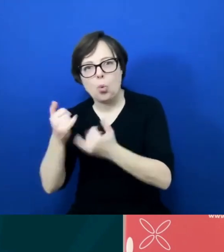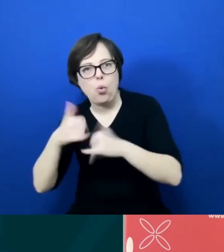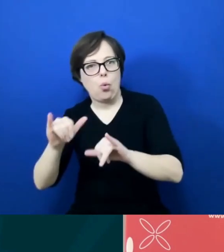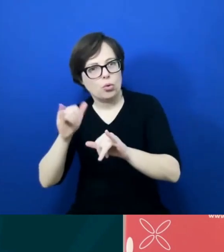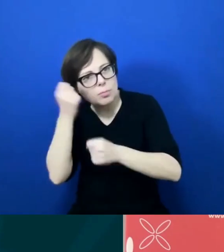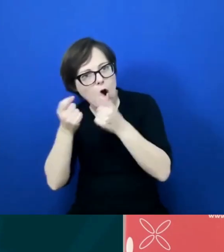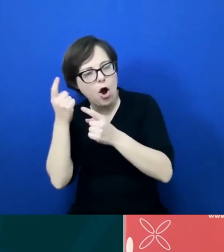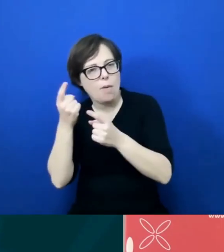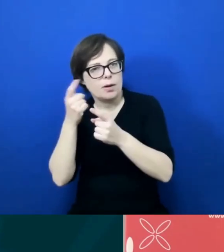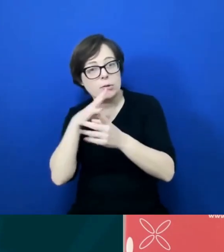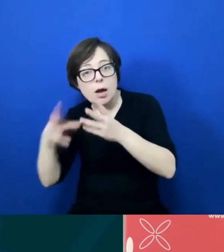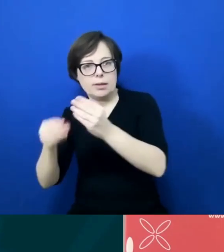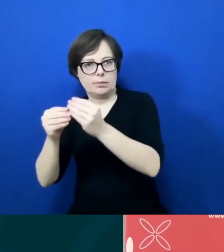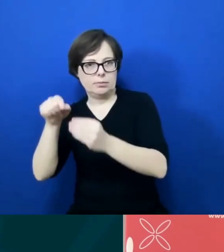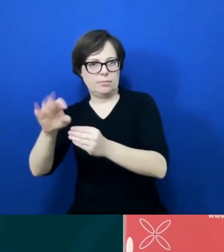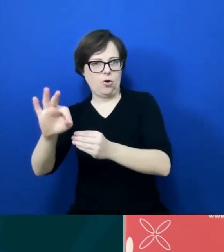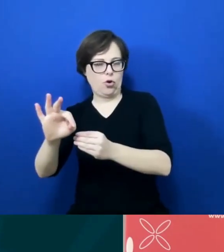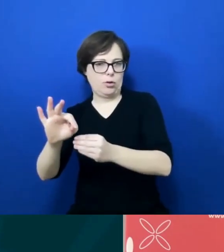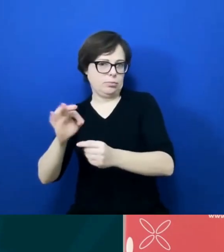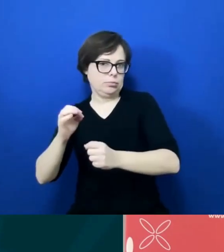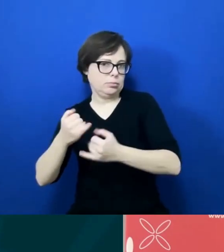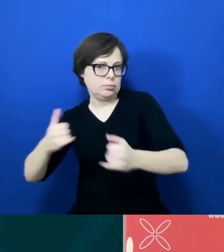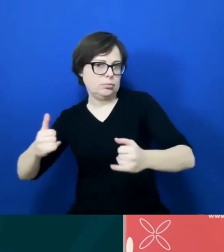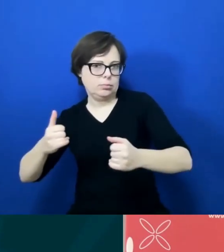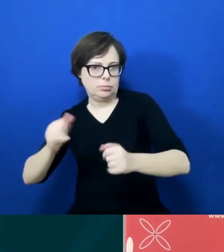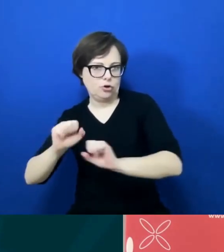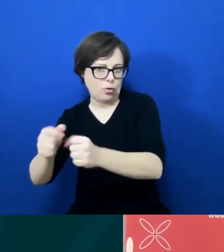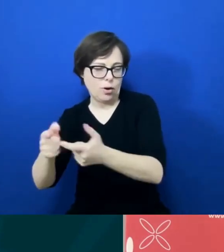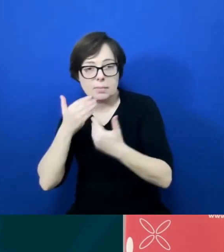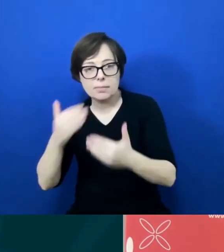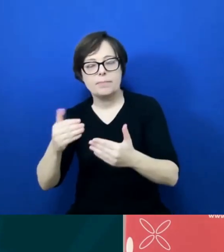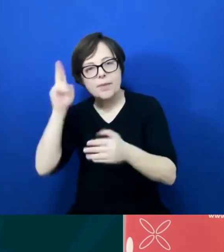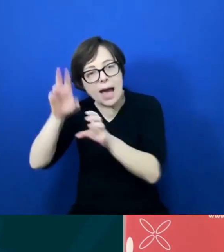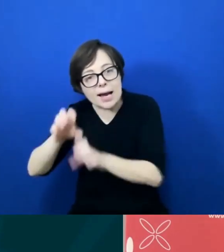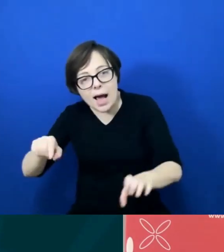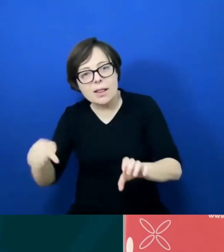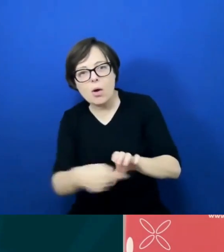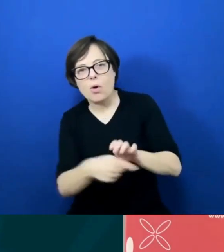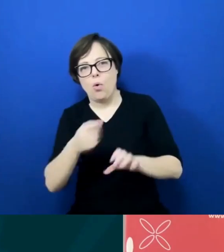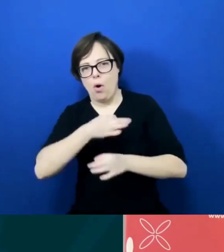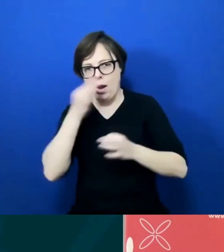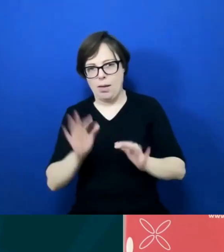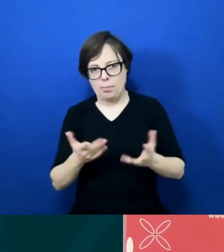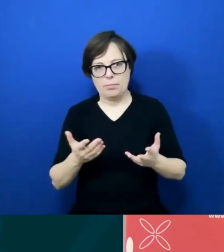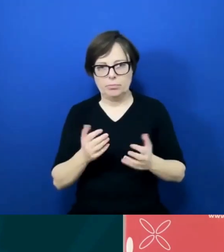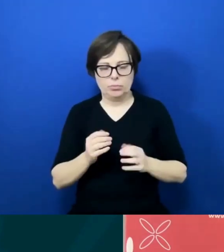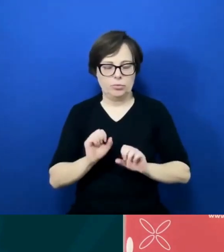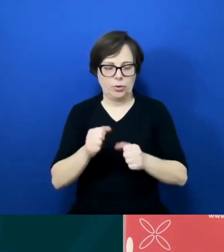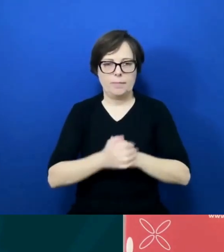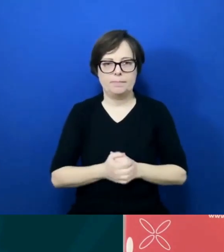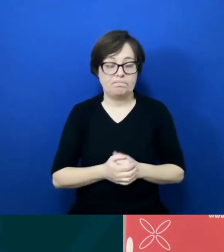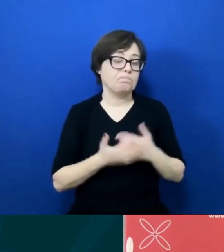to implement as many activities as possible to enhance the hydraulic situation in our